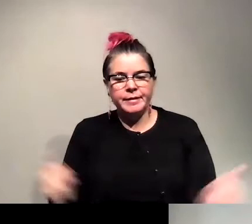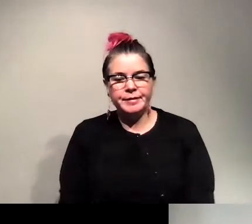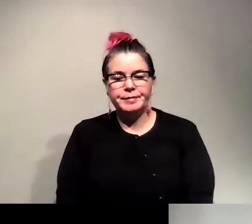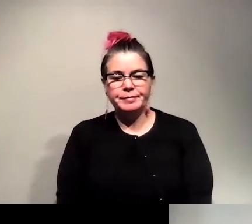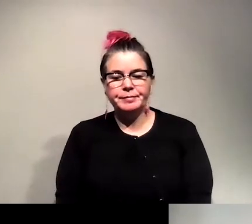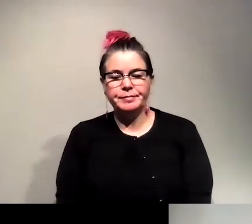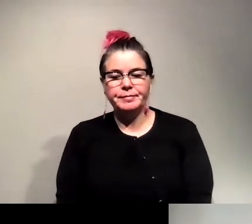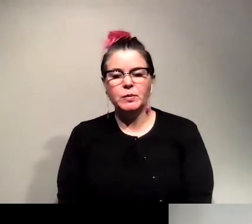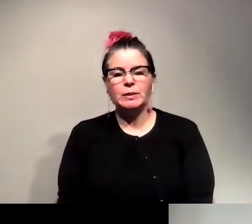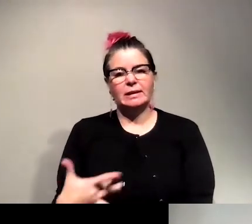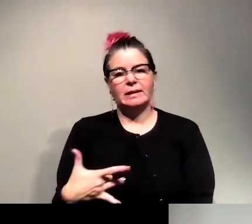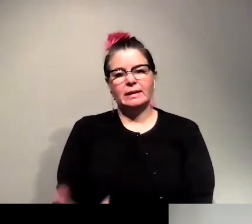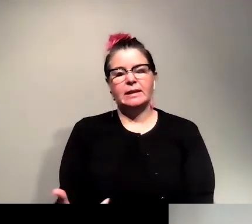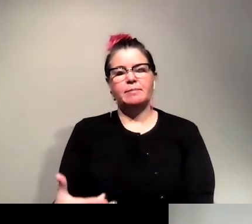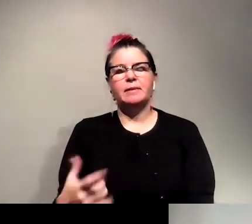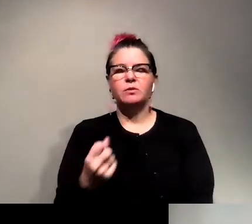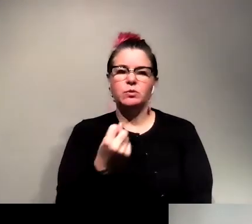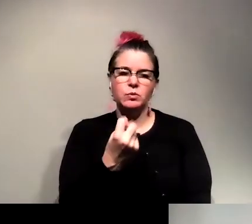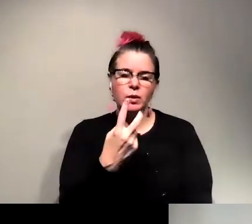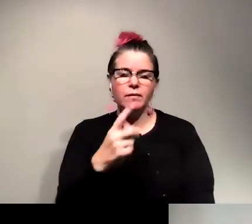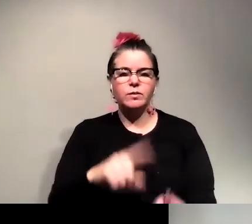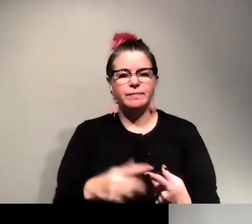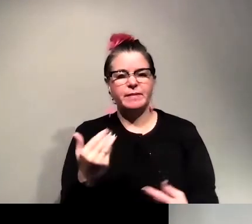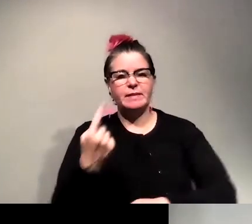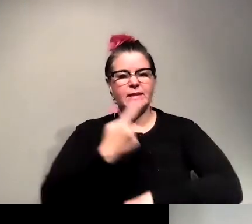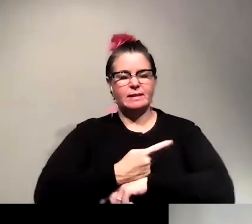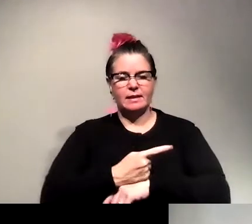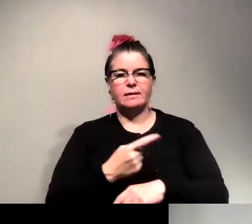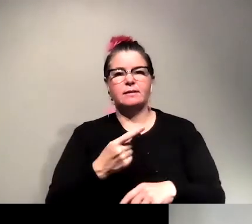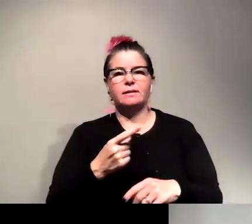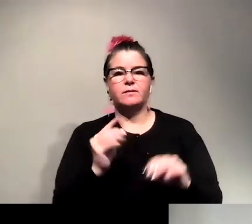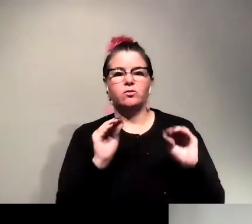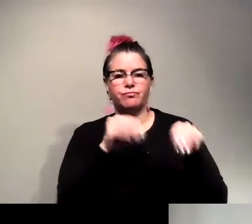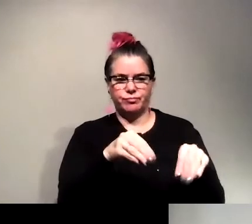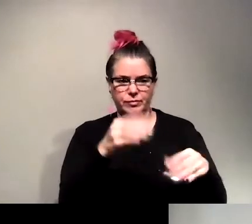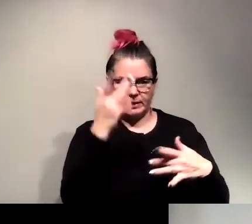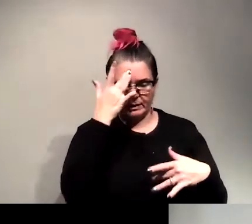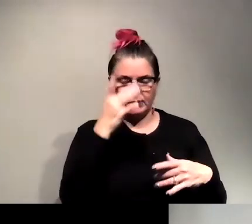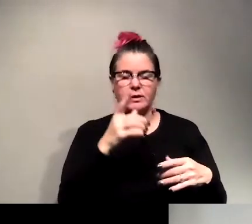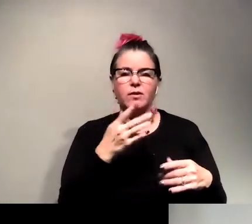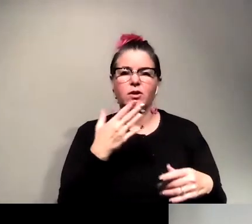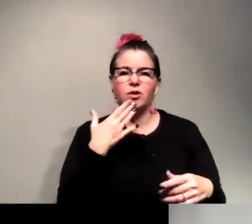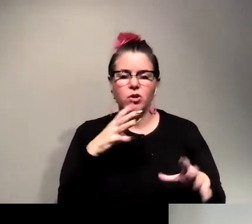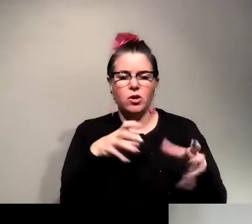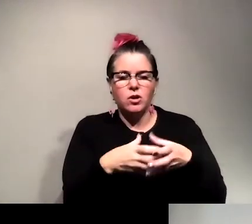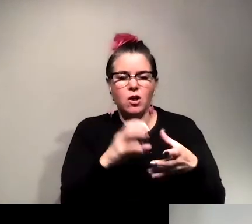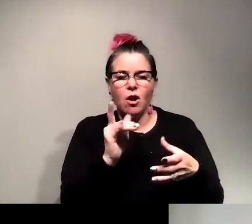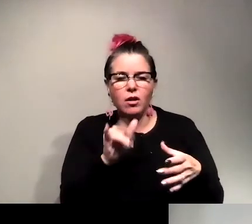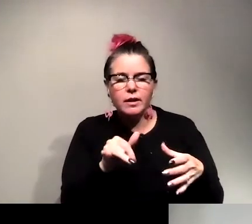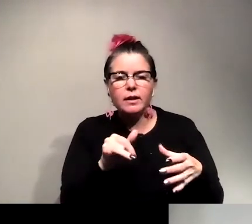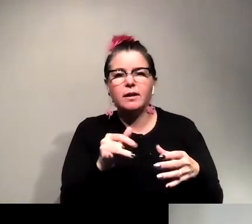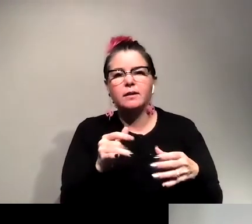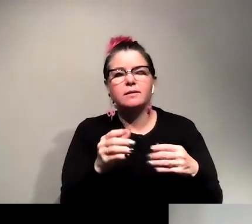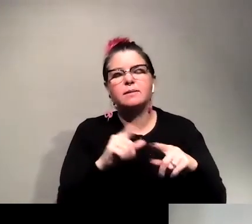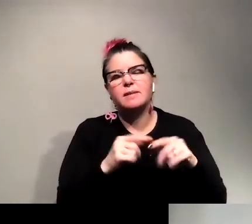So typically it takes between 12 and 15 days to have from inoculation to have a good solid colony or colonies, however much you've